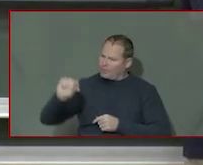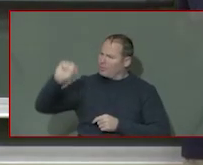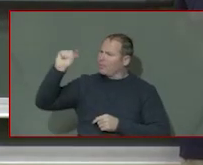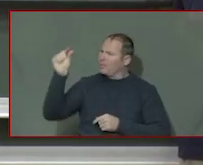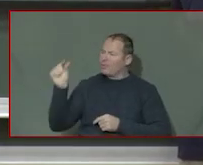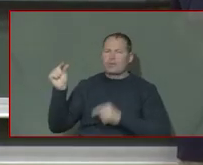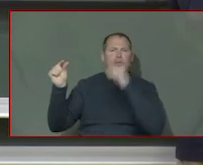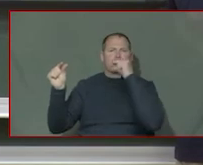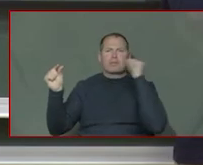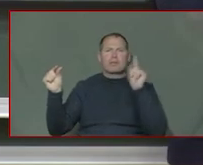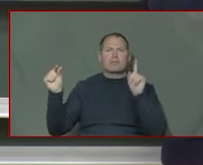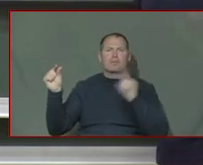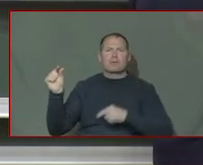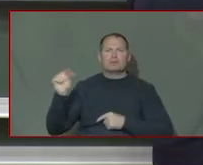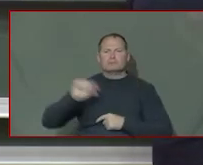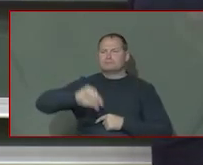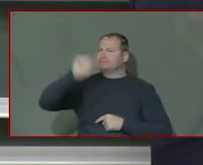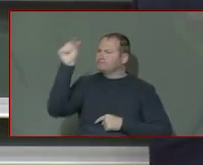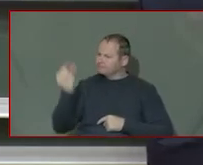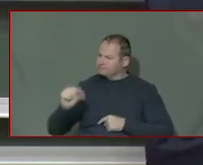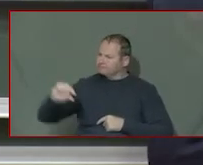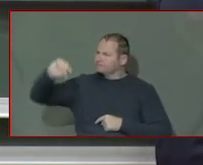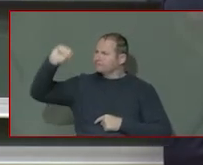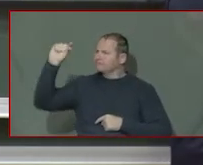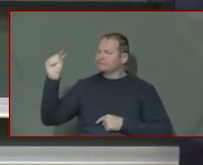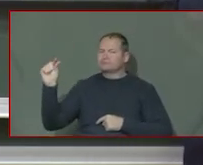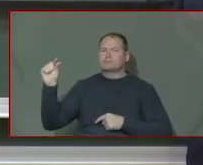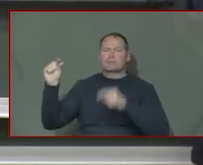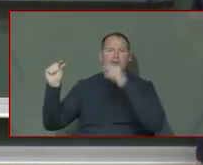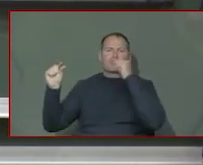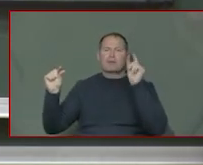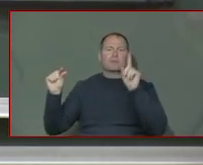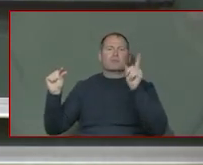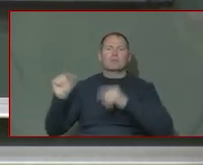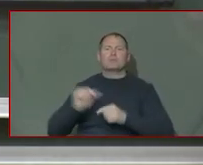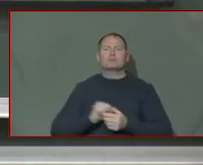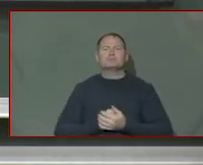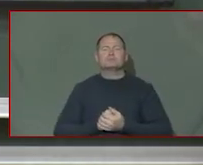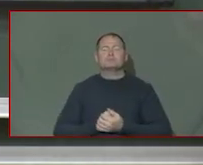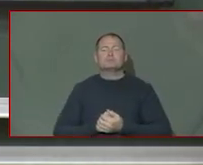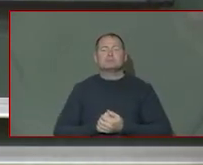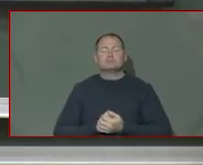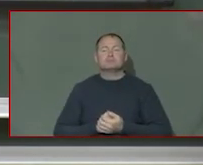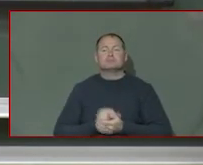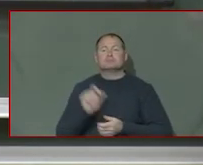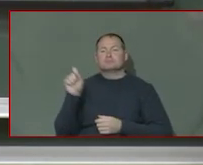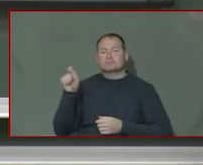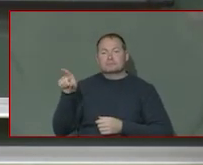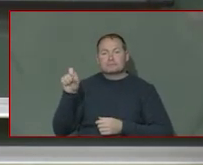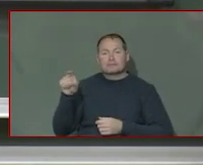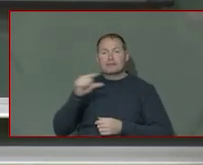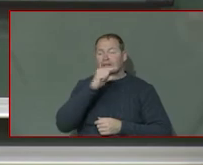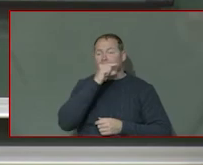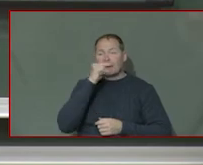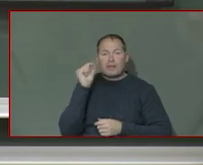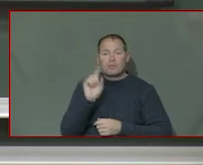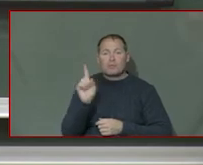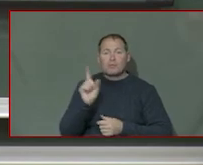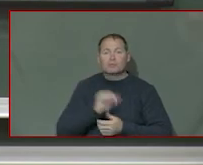run here? Remember, here's the proximal tube, the loop of Henle, and these tubes here are called the what